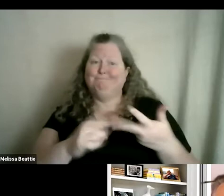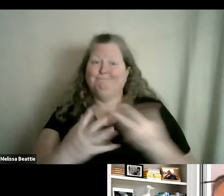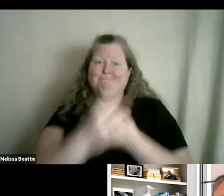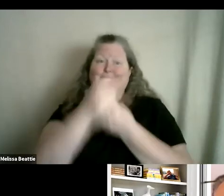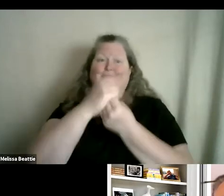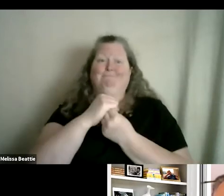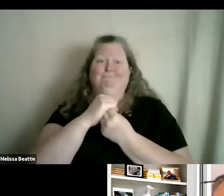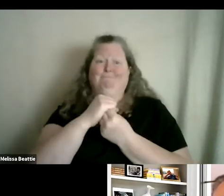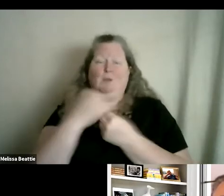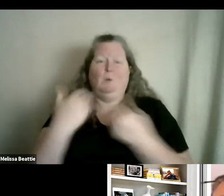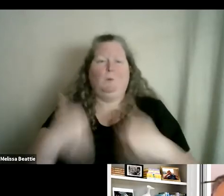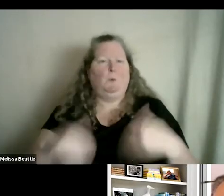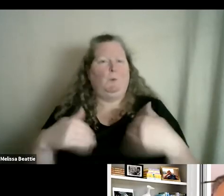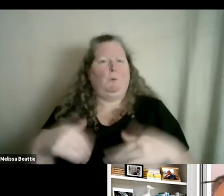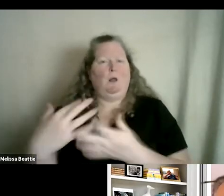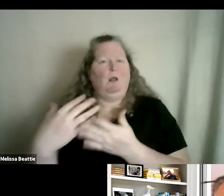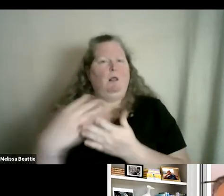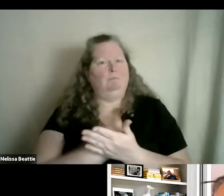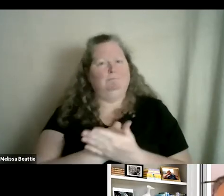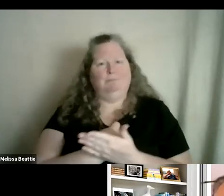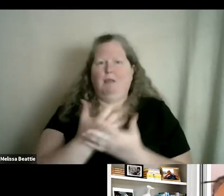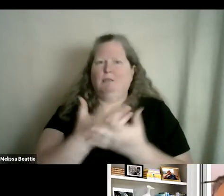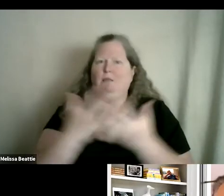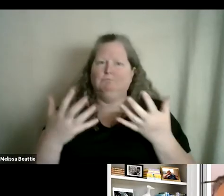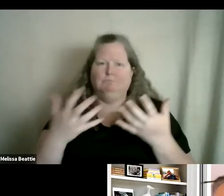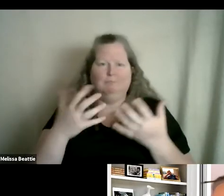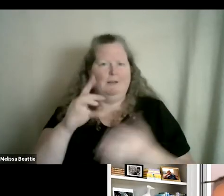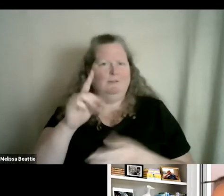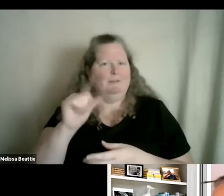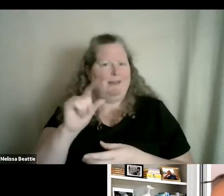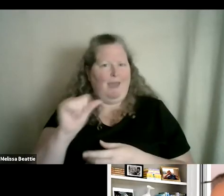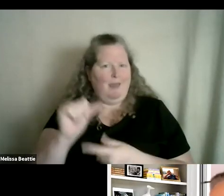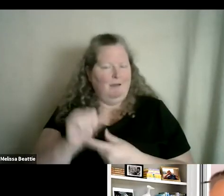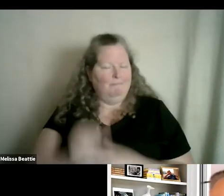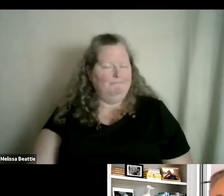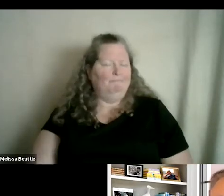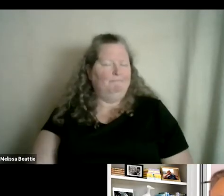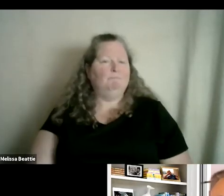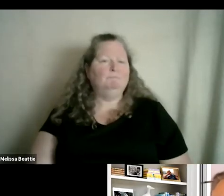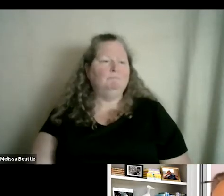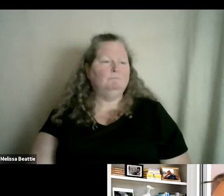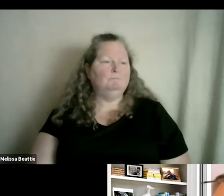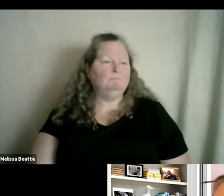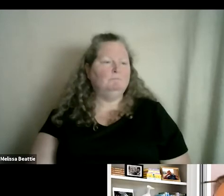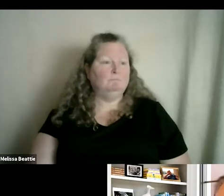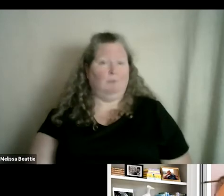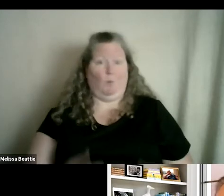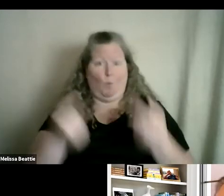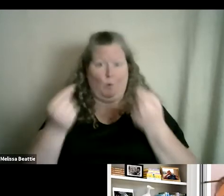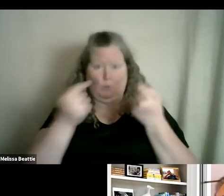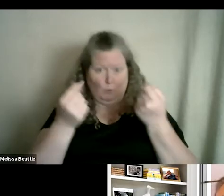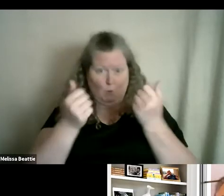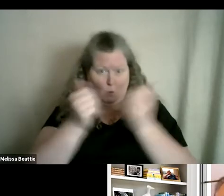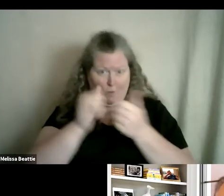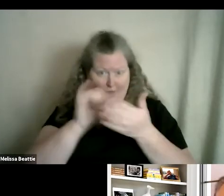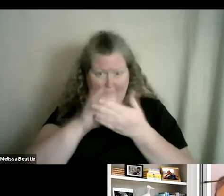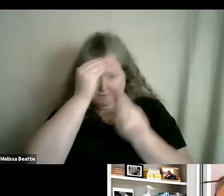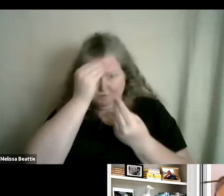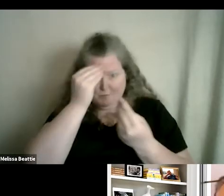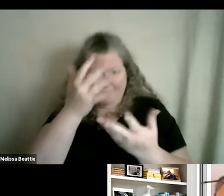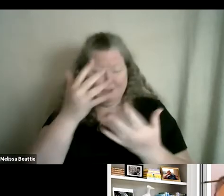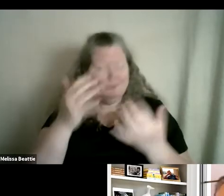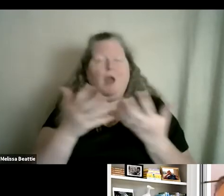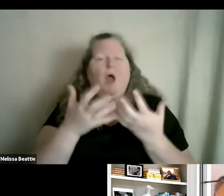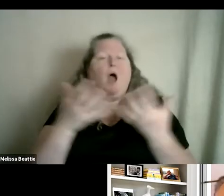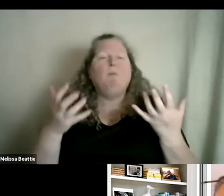an enormous amount of PII. So what are we going to do with this? You know, how